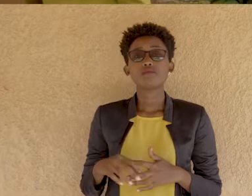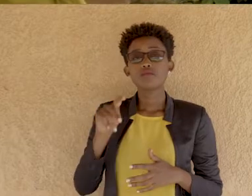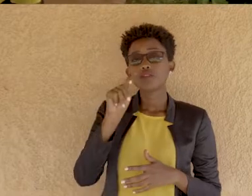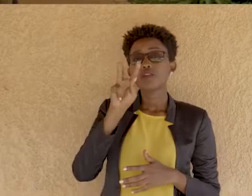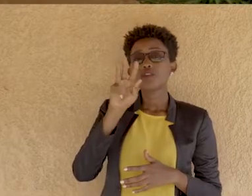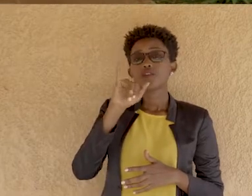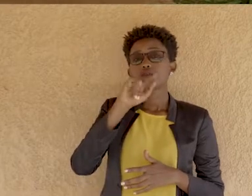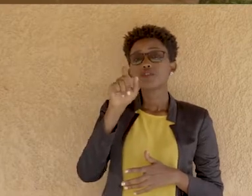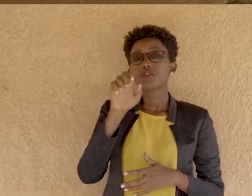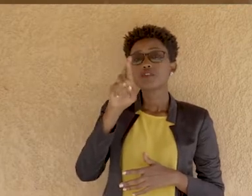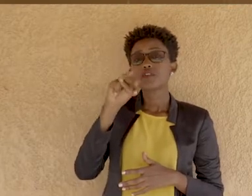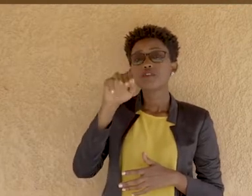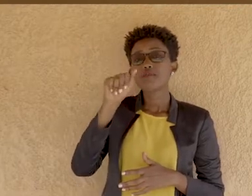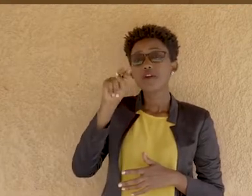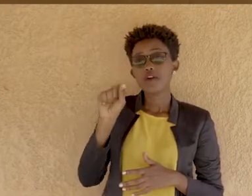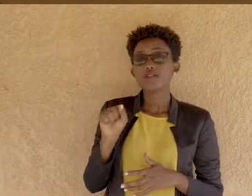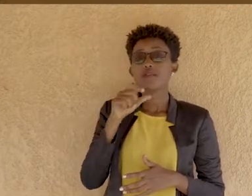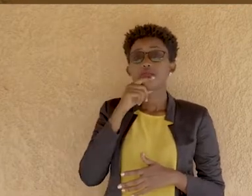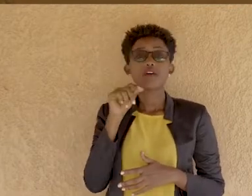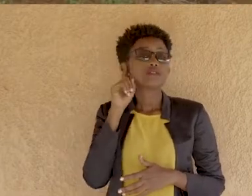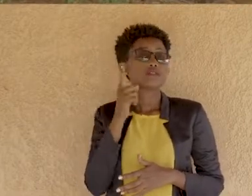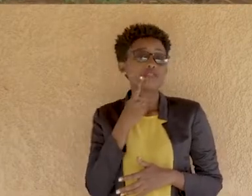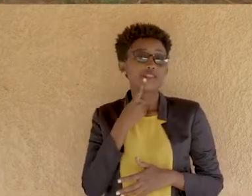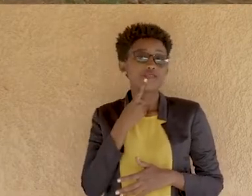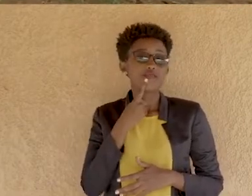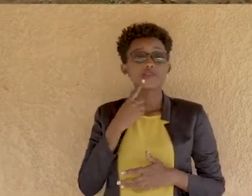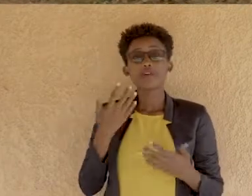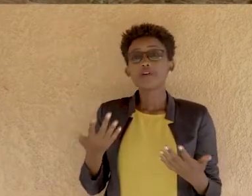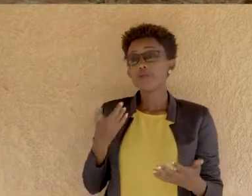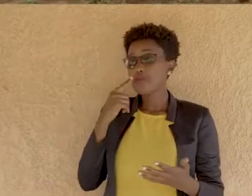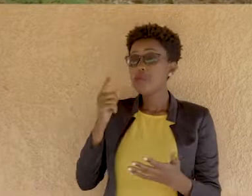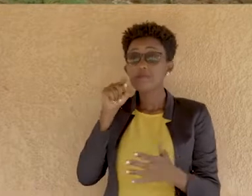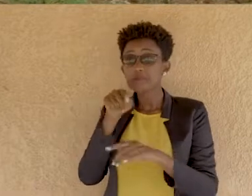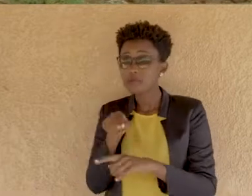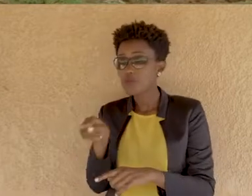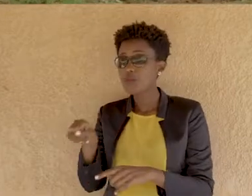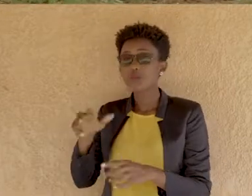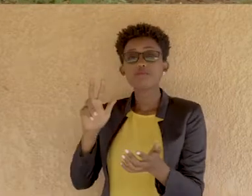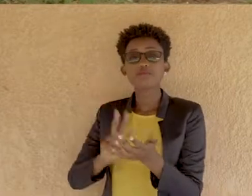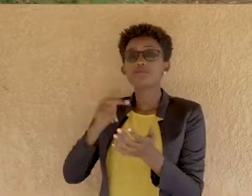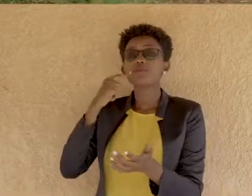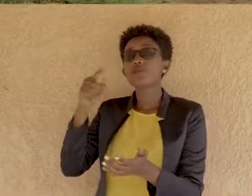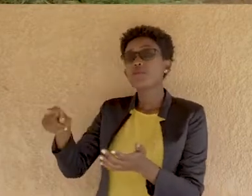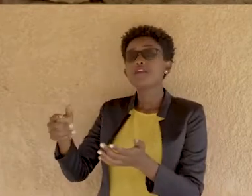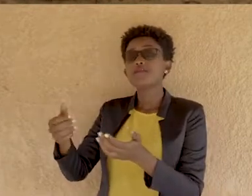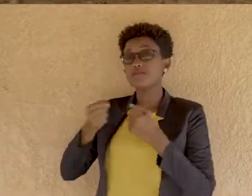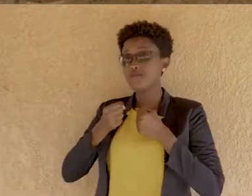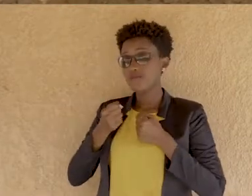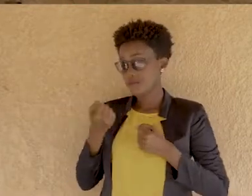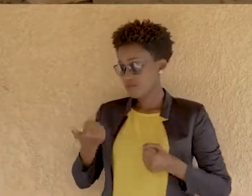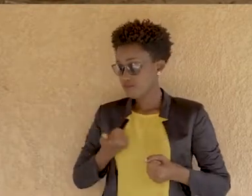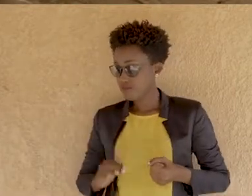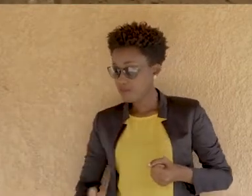Twizeyimana Felicien, a deaf young man, was accused and arrested for defiling two girls. Felicien, who had no knowledge